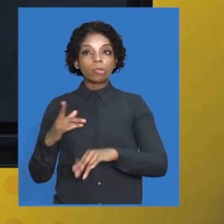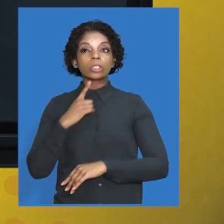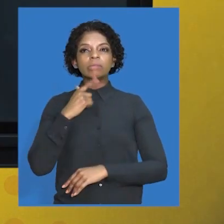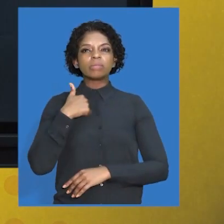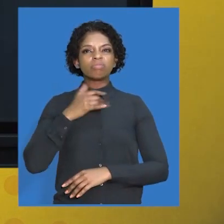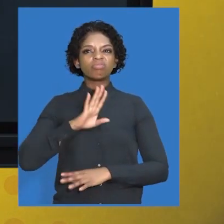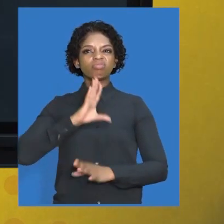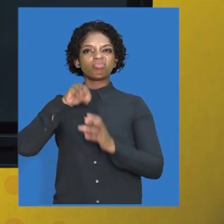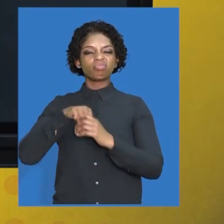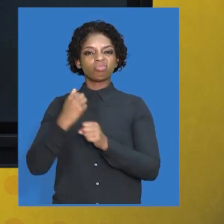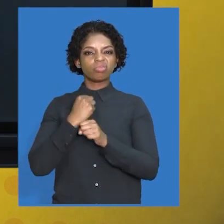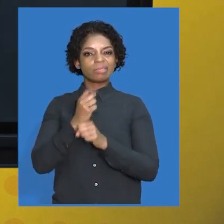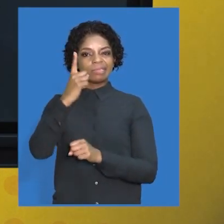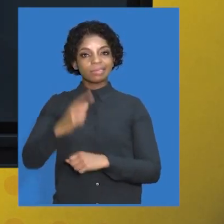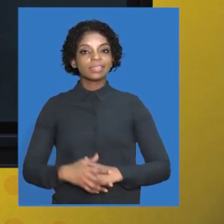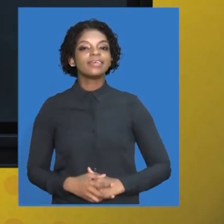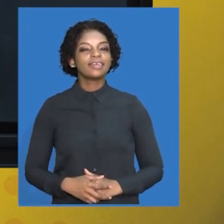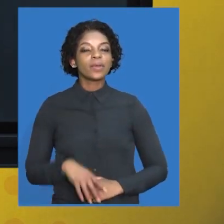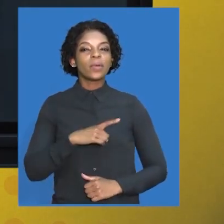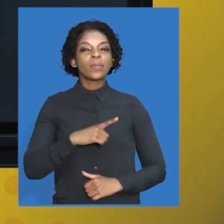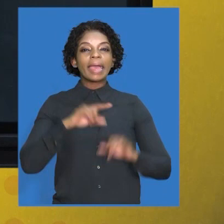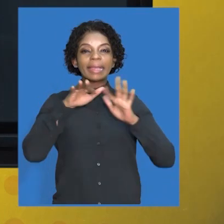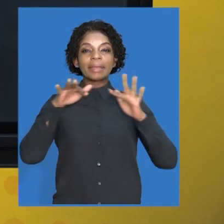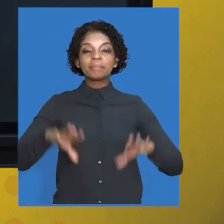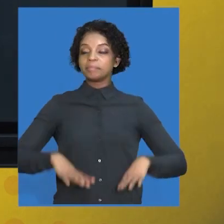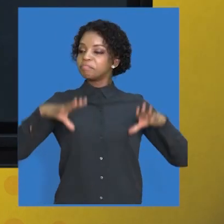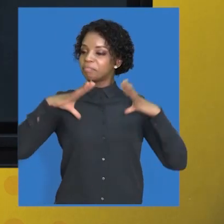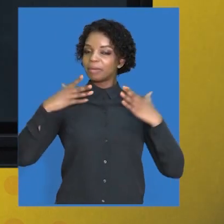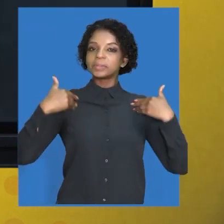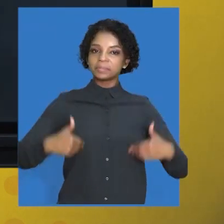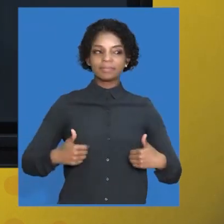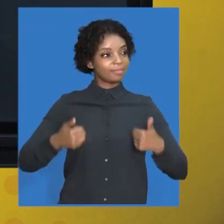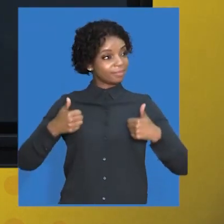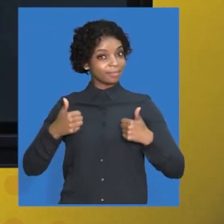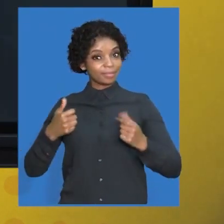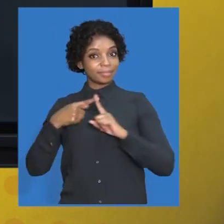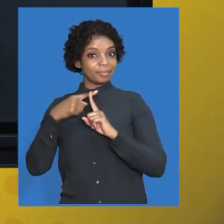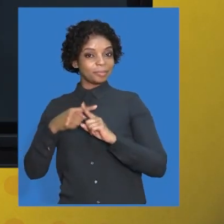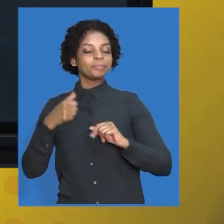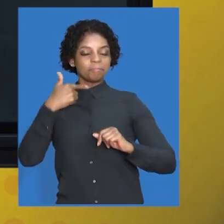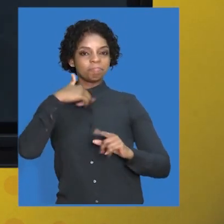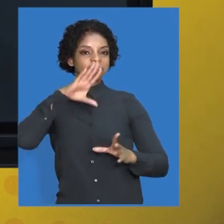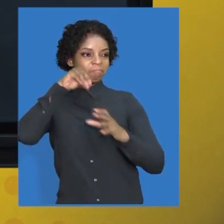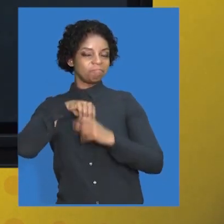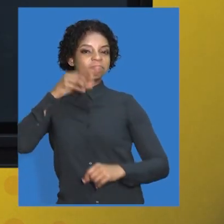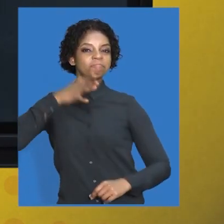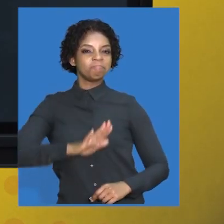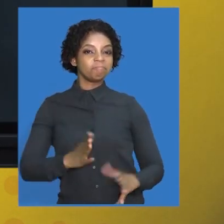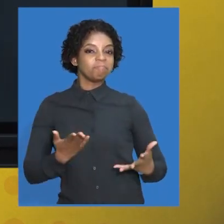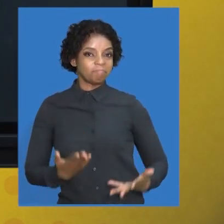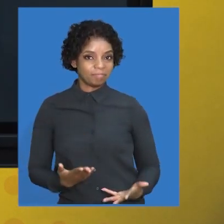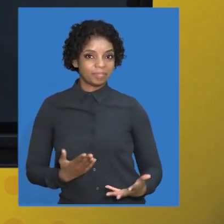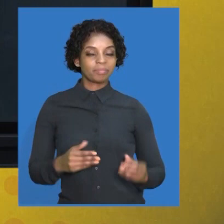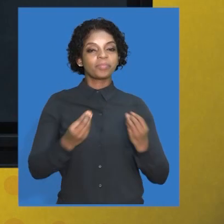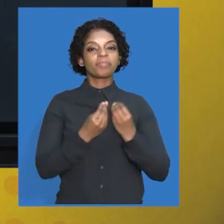part of that because that's something good. Everyone's proud to be associated with something that's good and something that adds value to